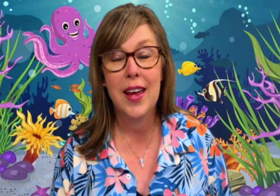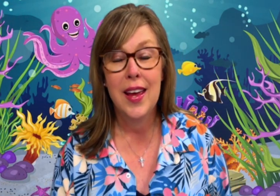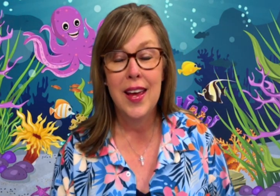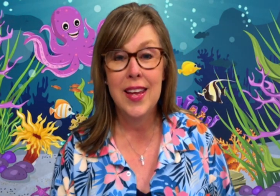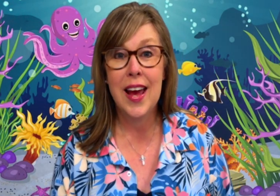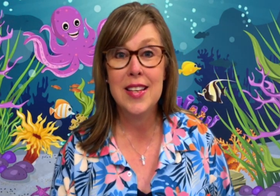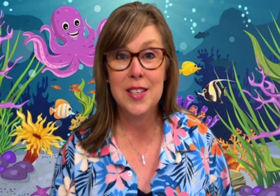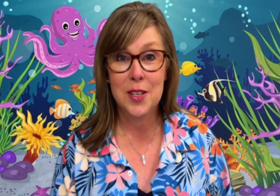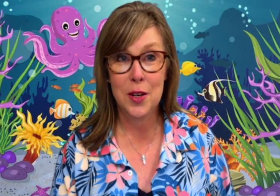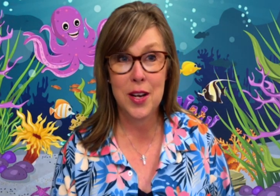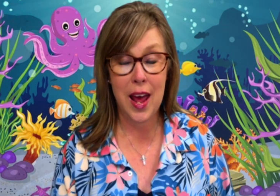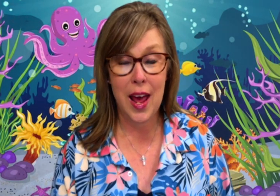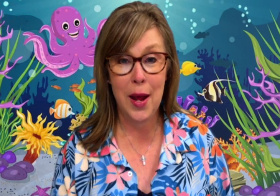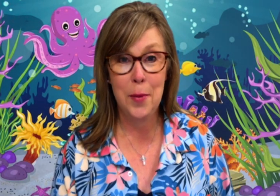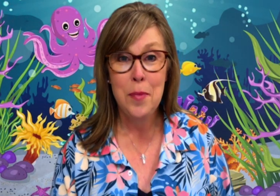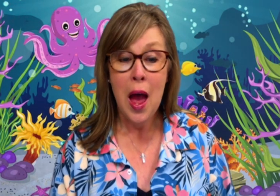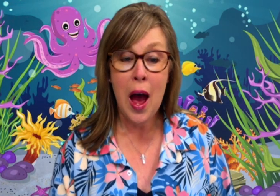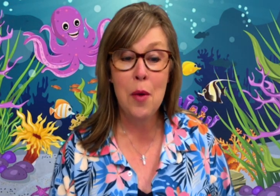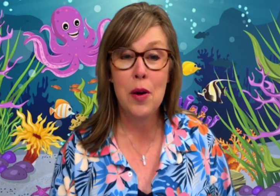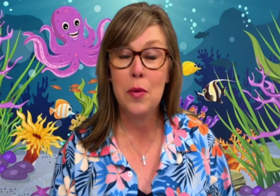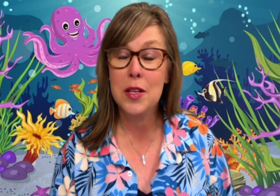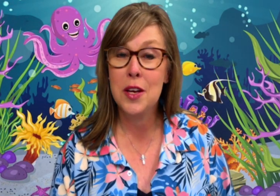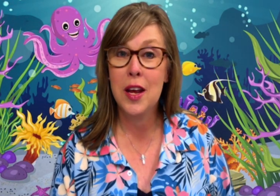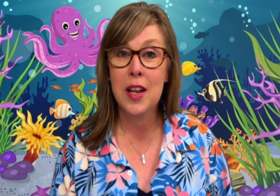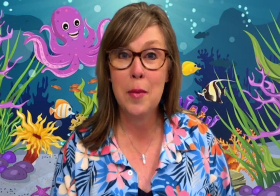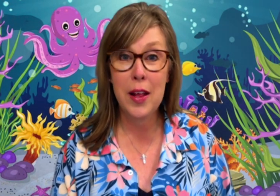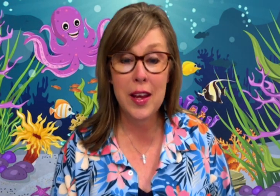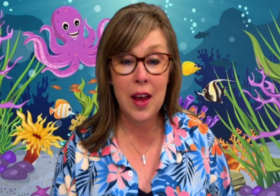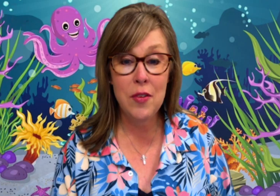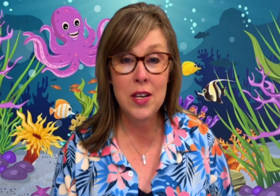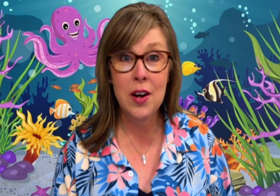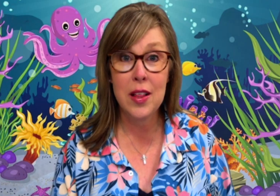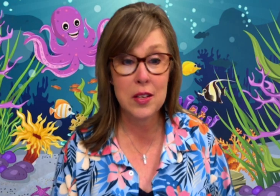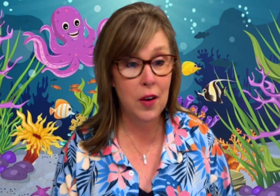birthday yesterday. I wonder what's cooking